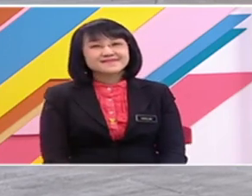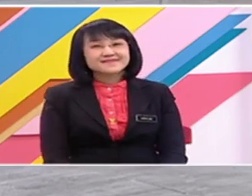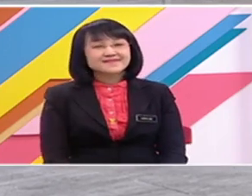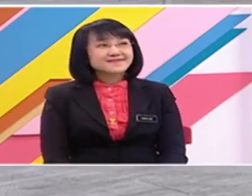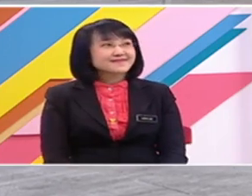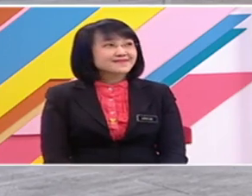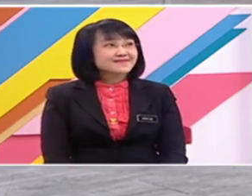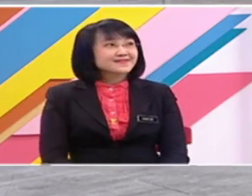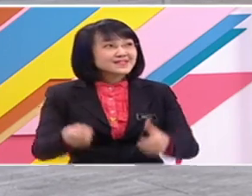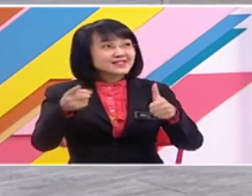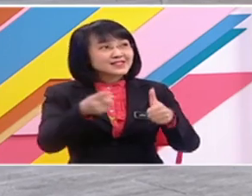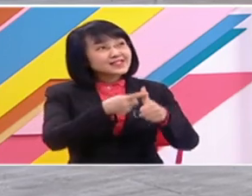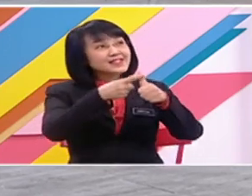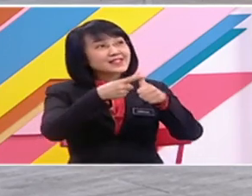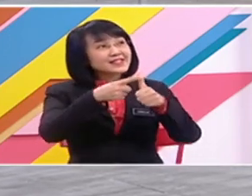one